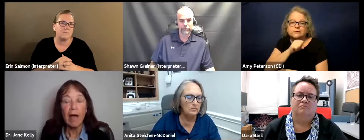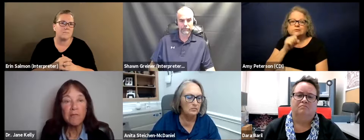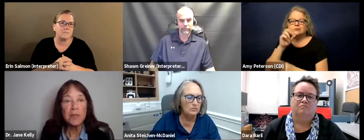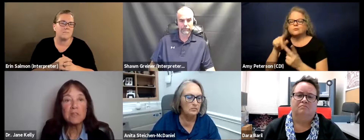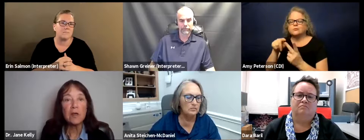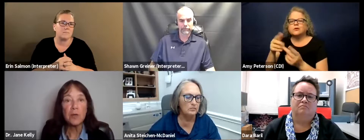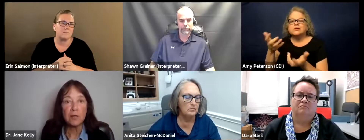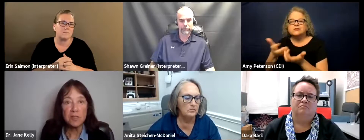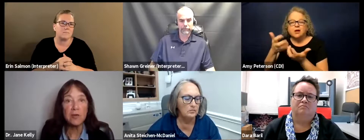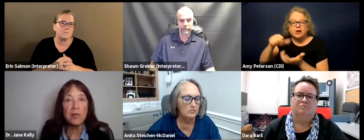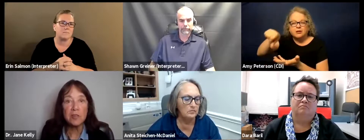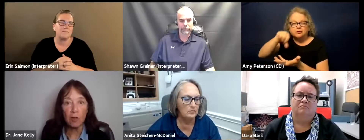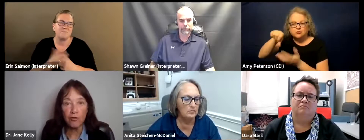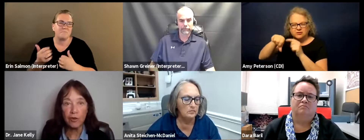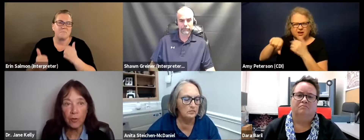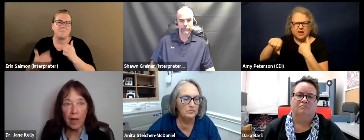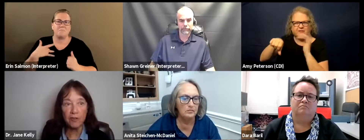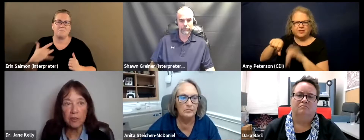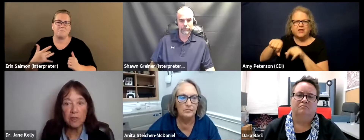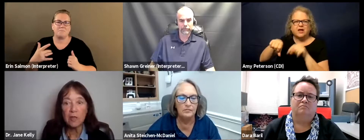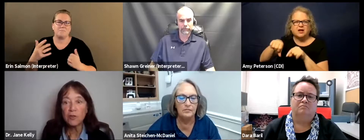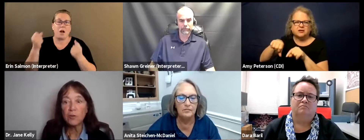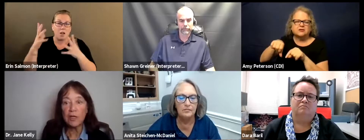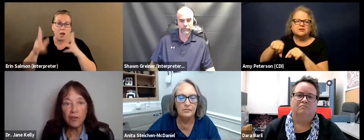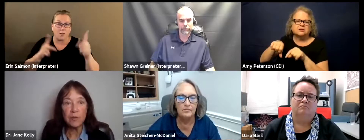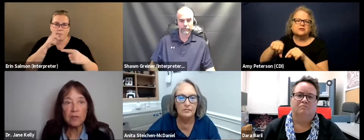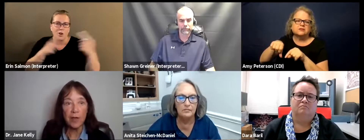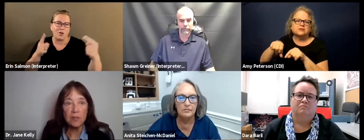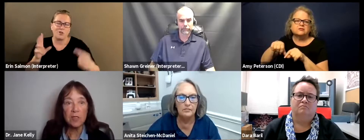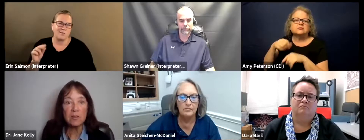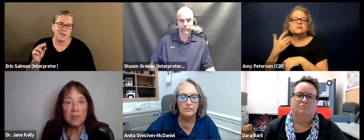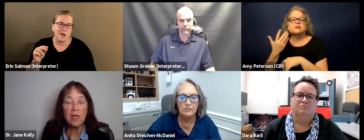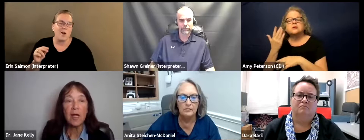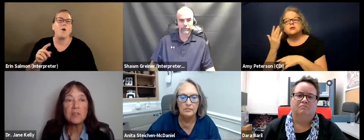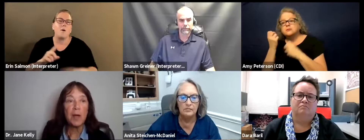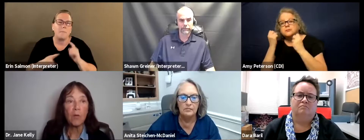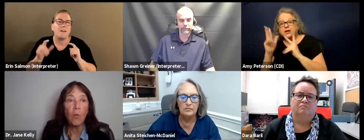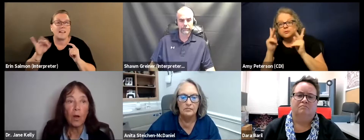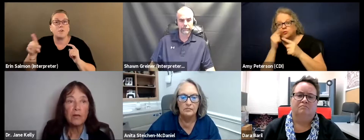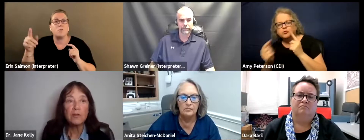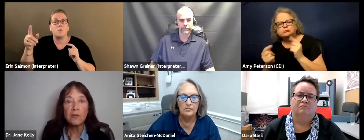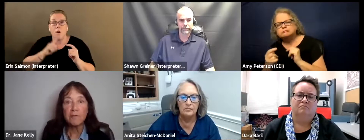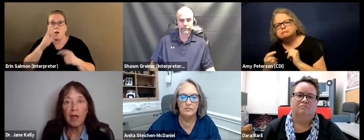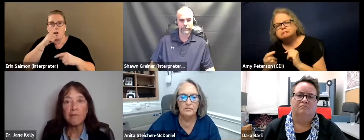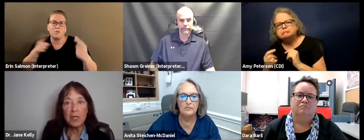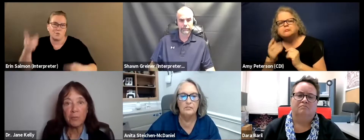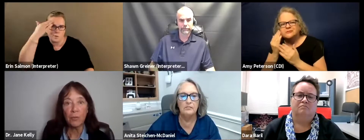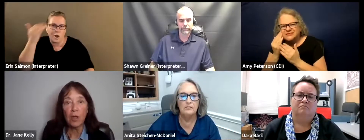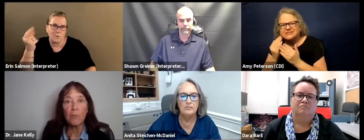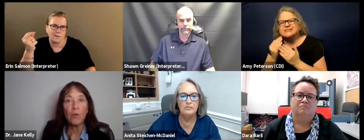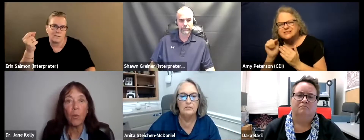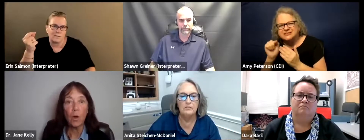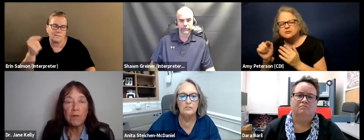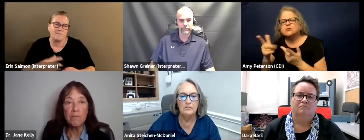There have been some serious allergic reactions to each of these vaccines. It's about 1 to 5